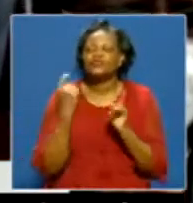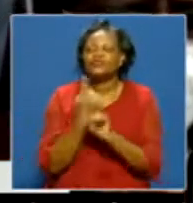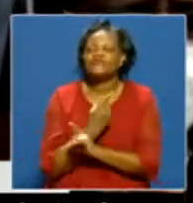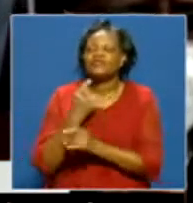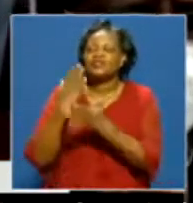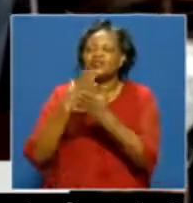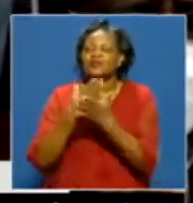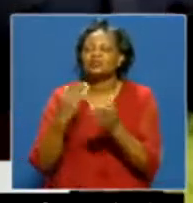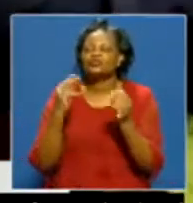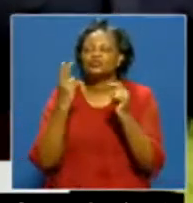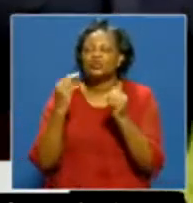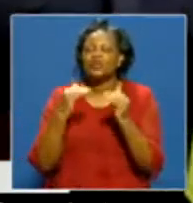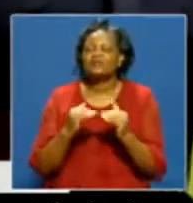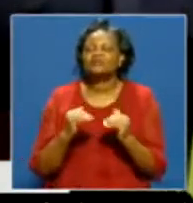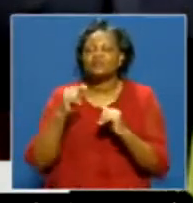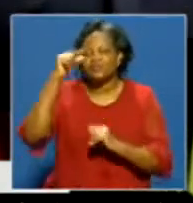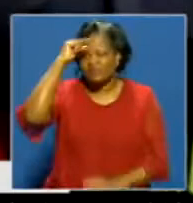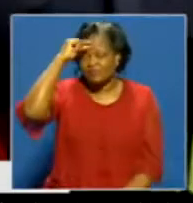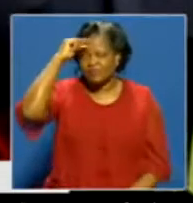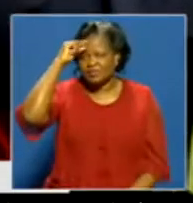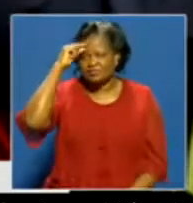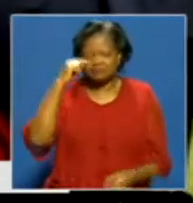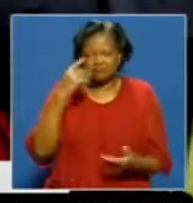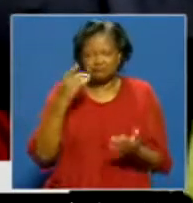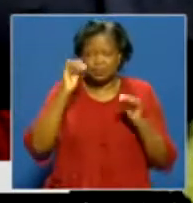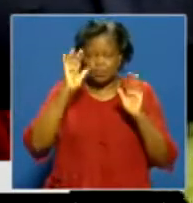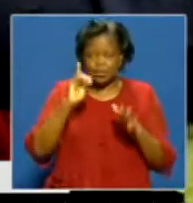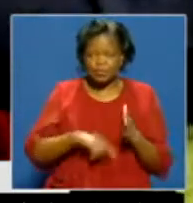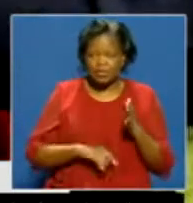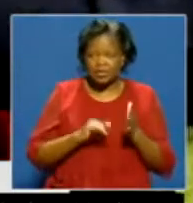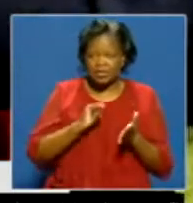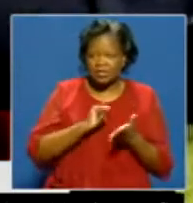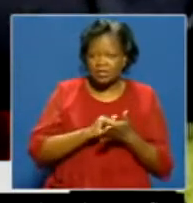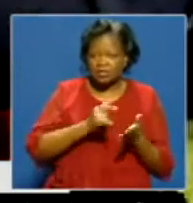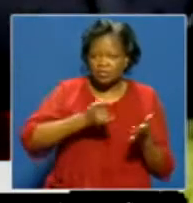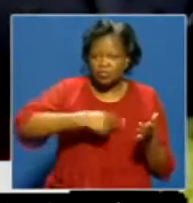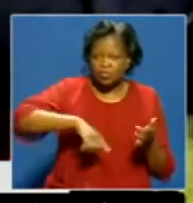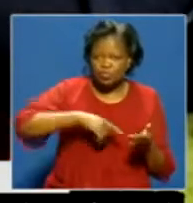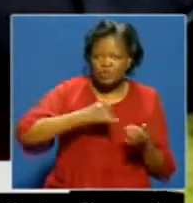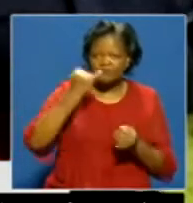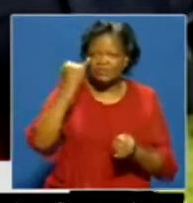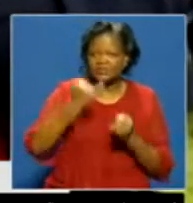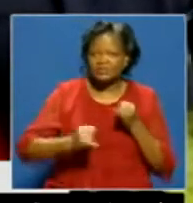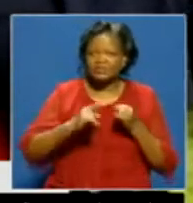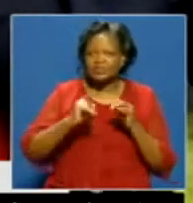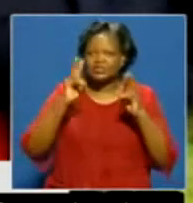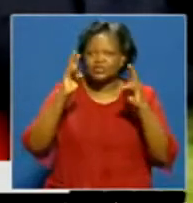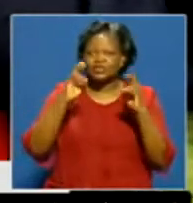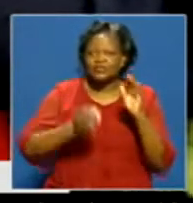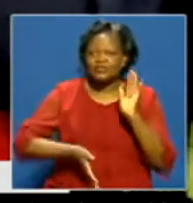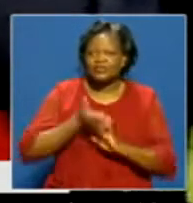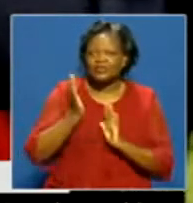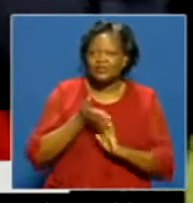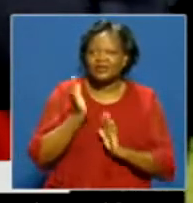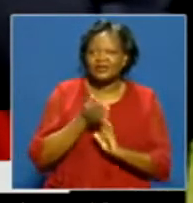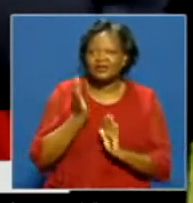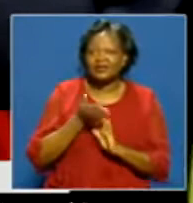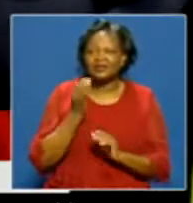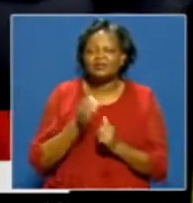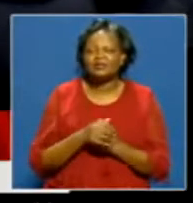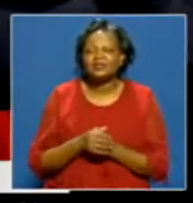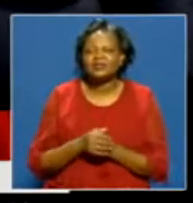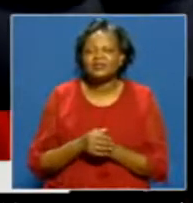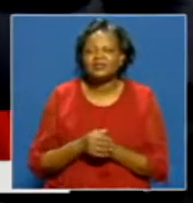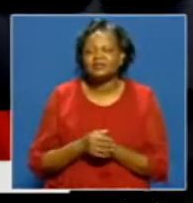the two levels of government. So it is important for us to finalize this matter as quickly as possible and